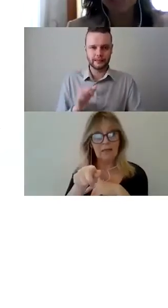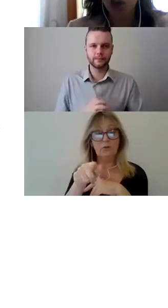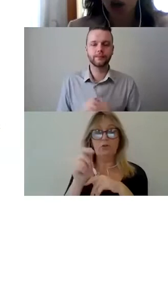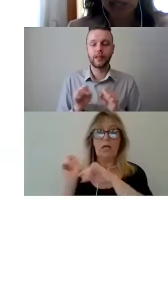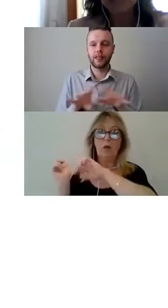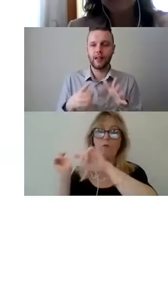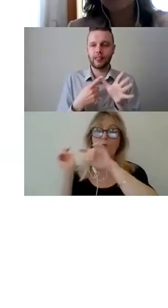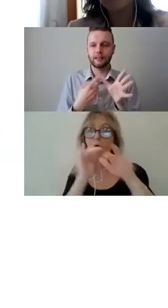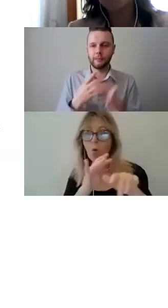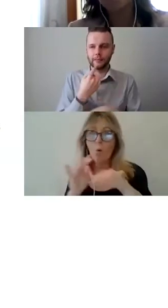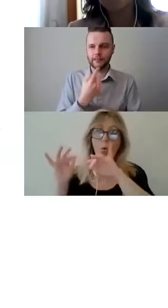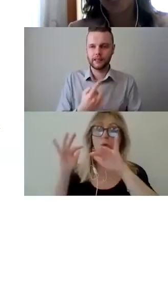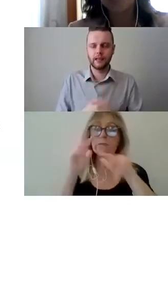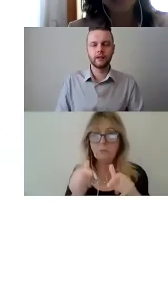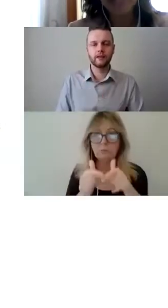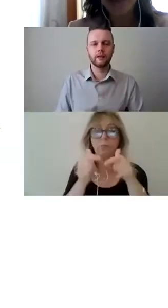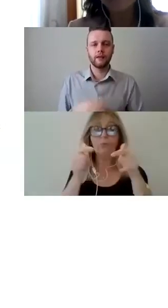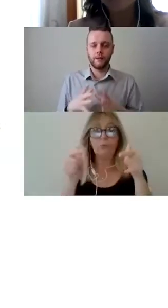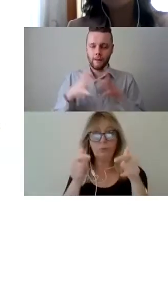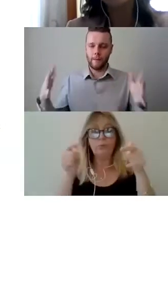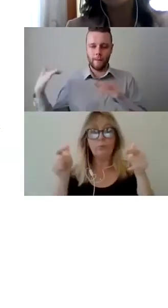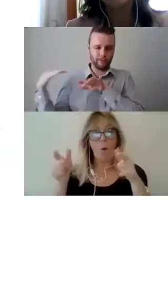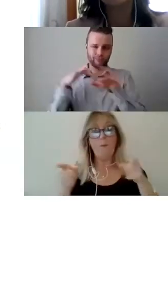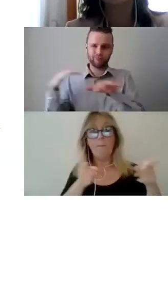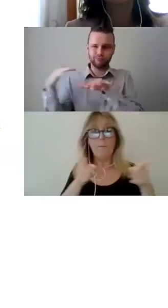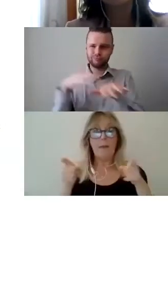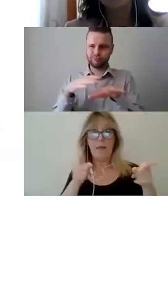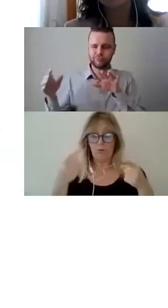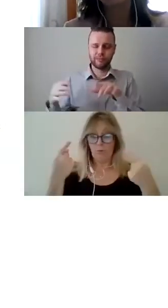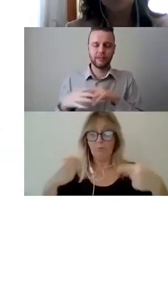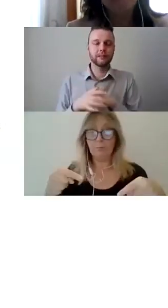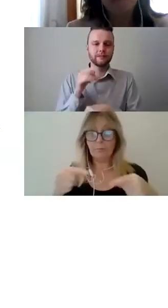Alessia, after huge migration flows in those years,